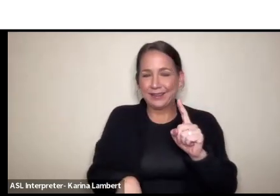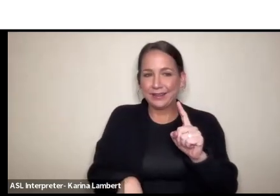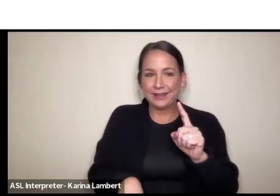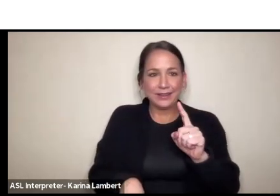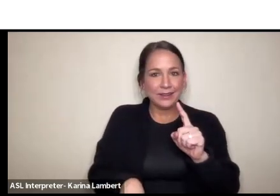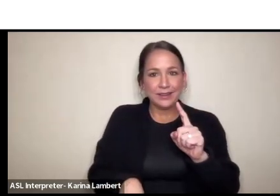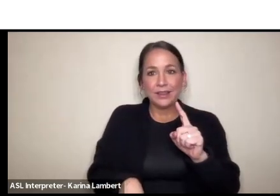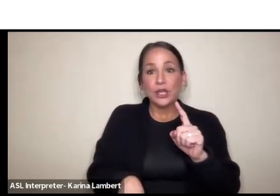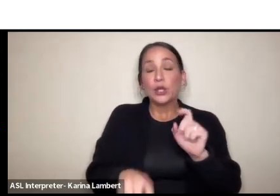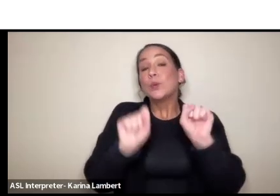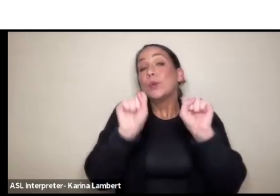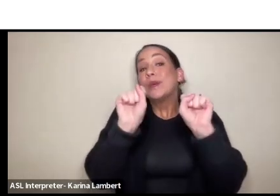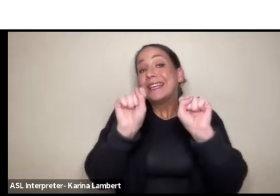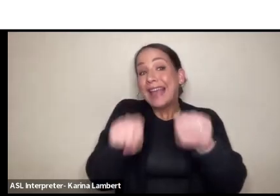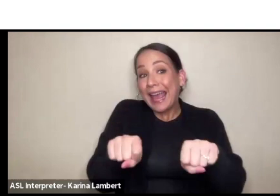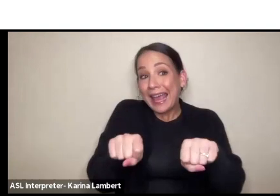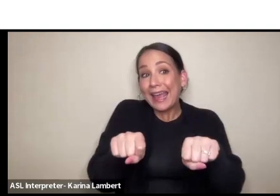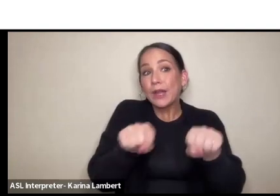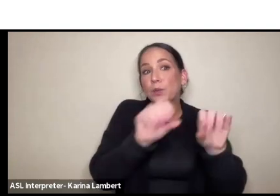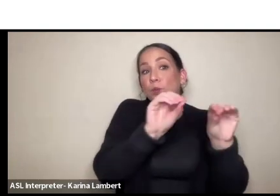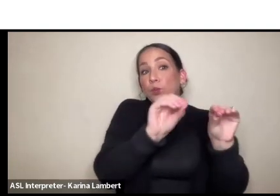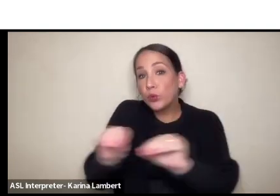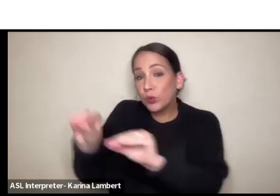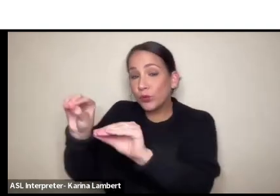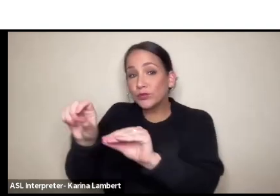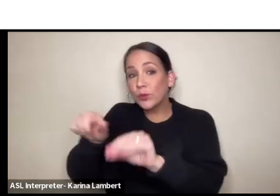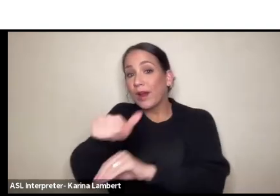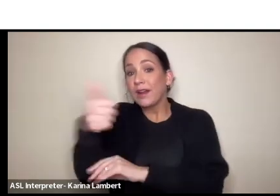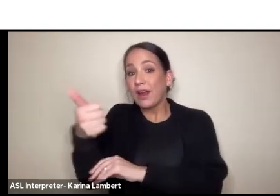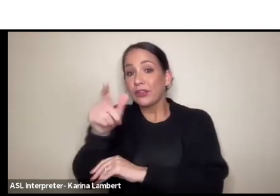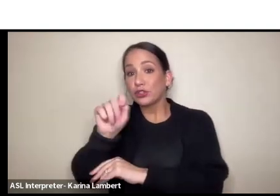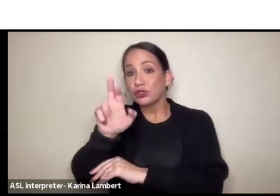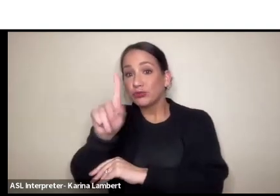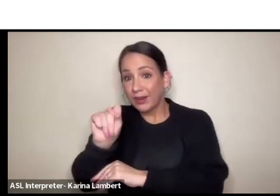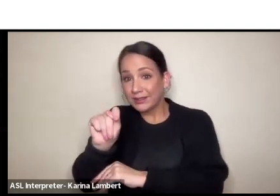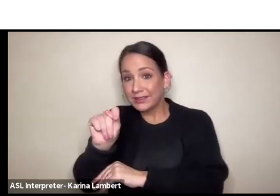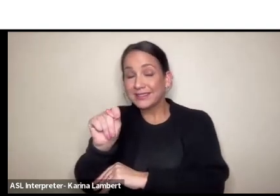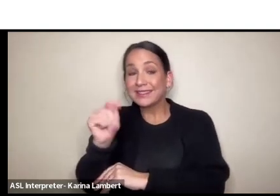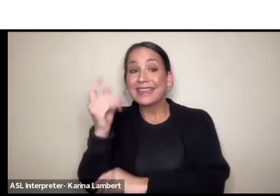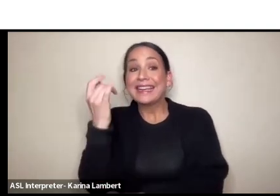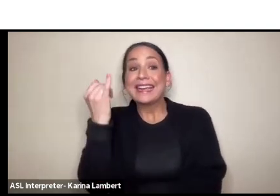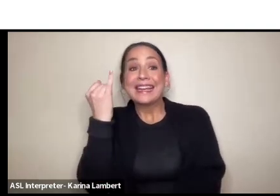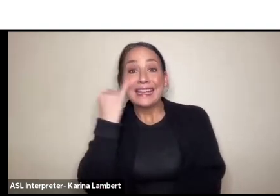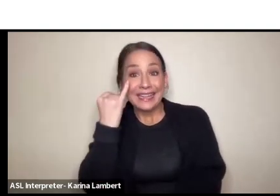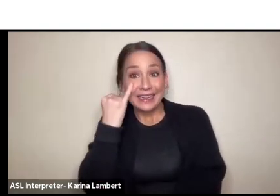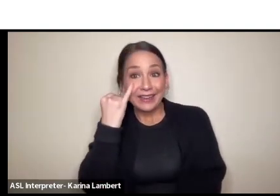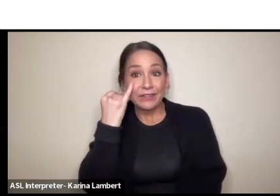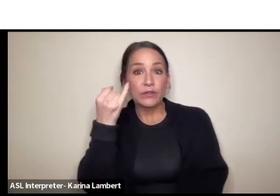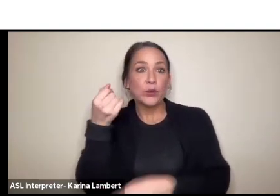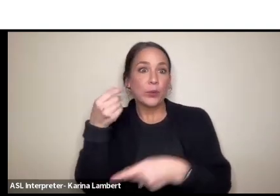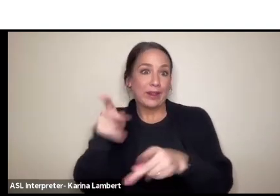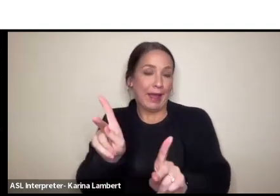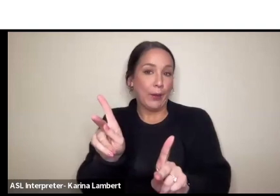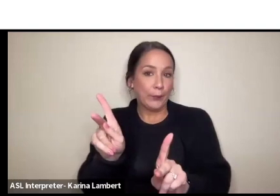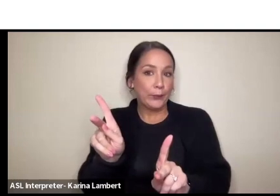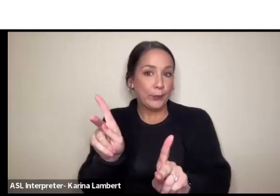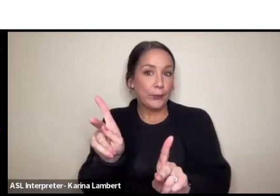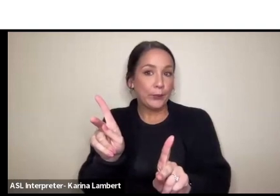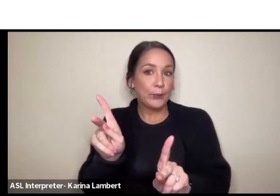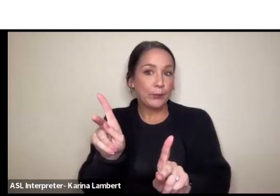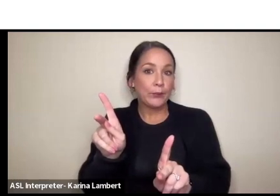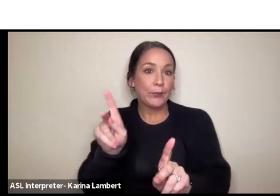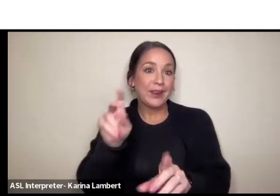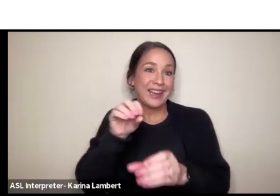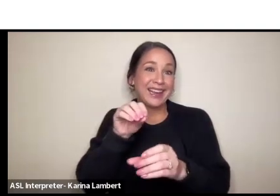You can, however, move to another trust if you allow for that in